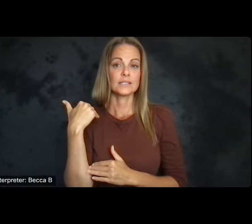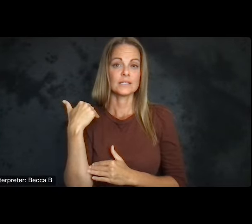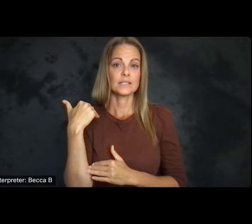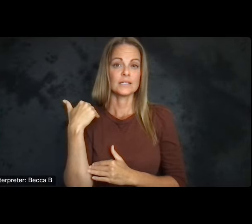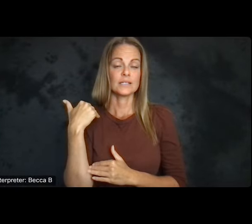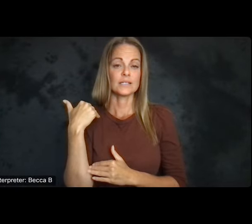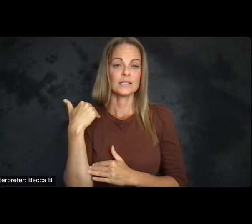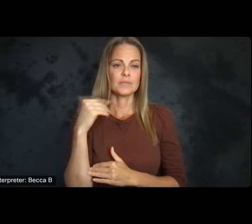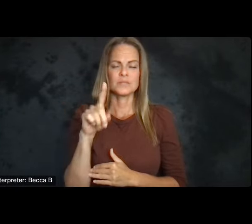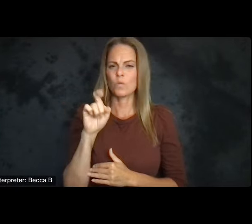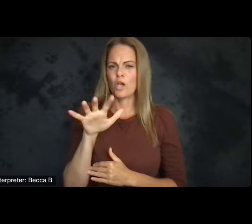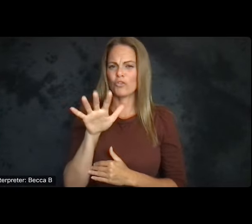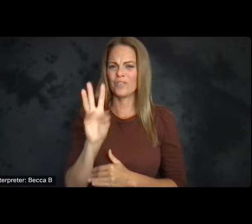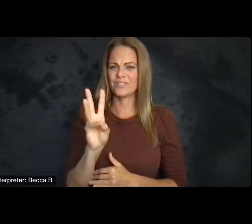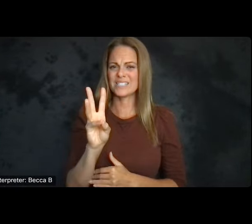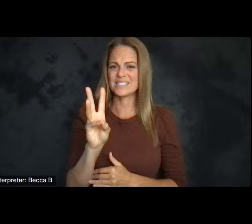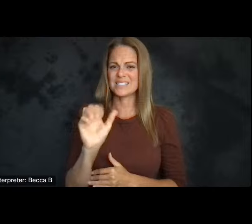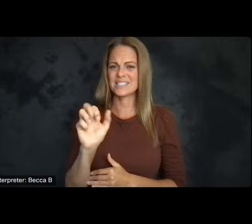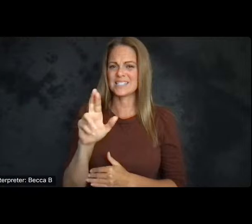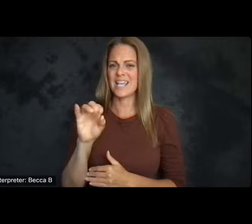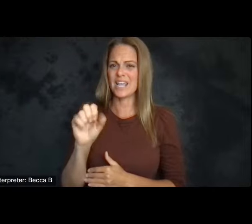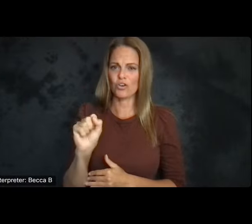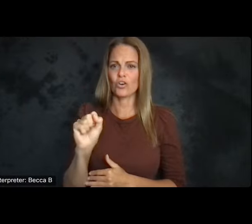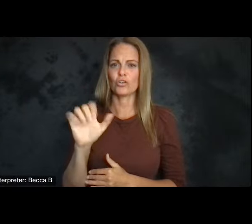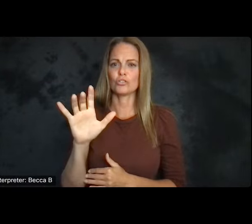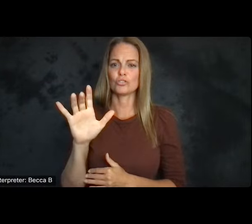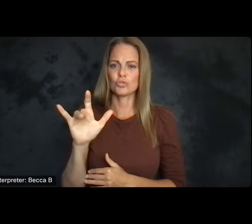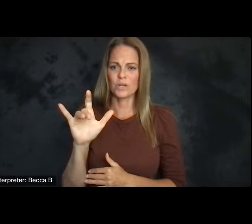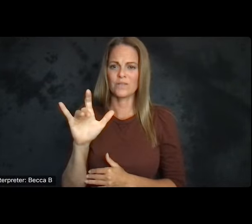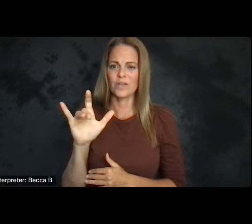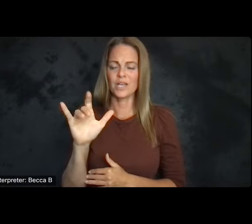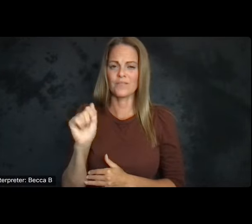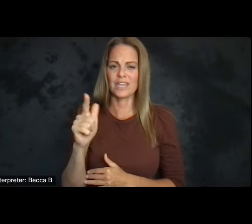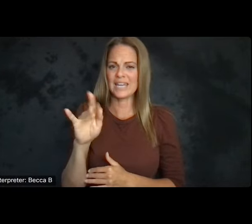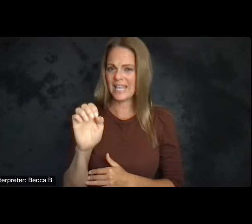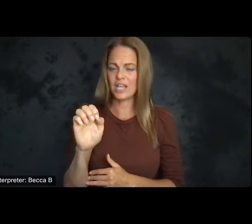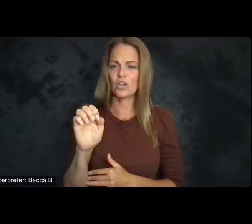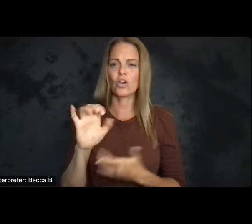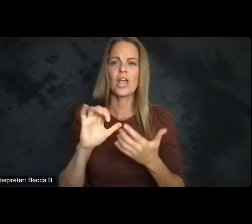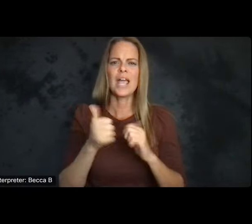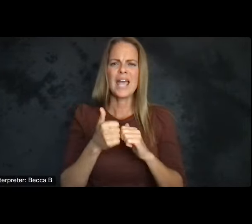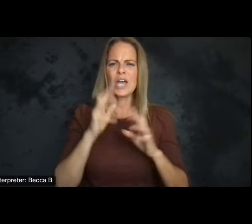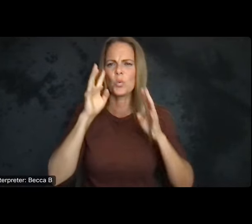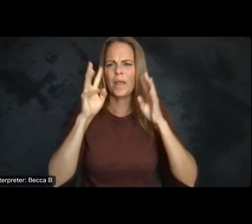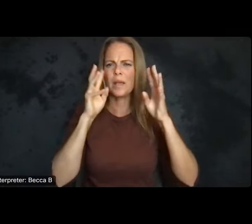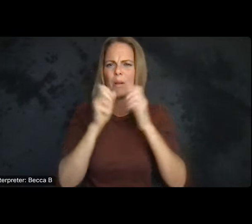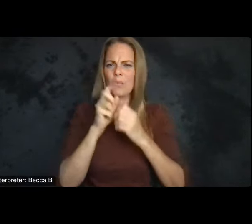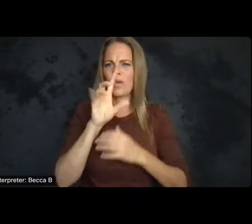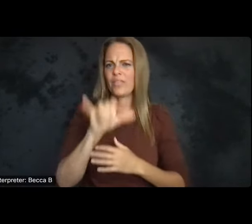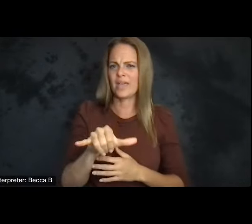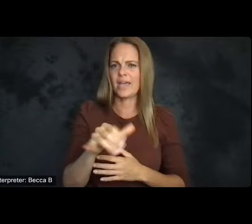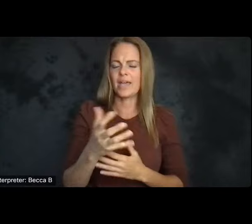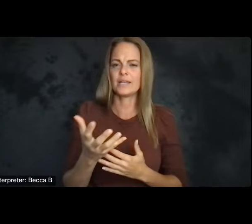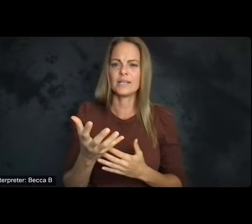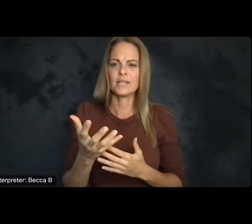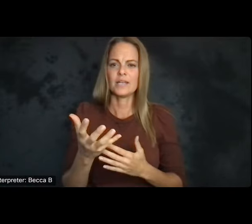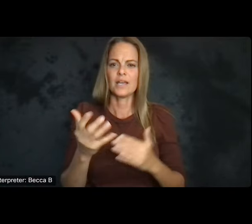156 acres, 2,500 an acre. How did they kind of come up with that? Is it just kind of like the fair